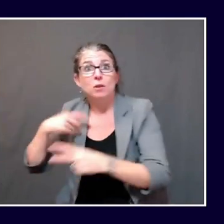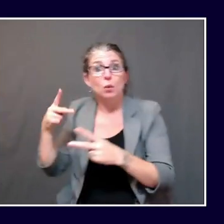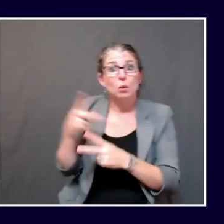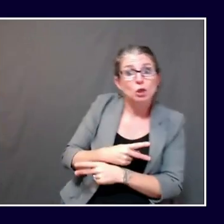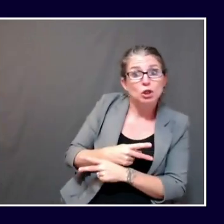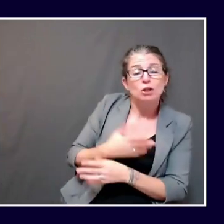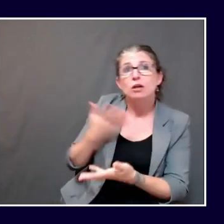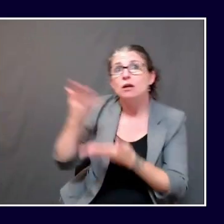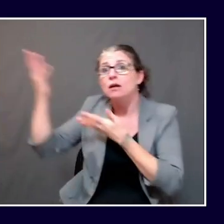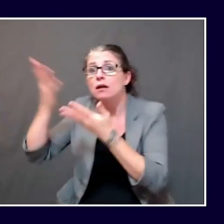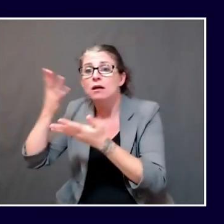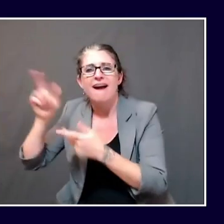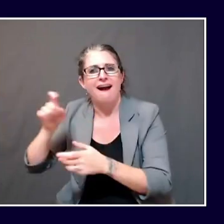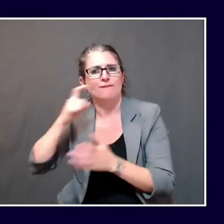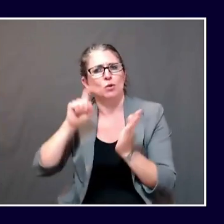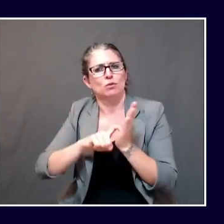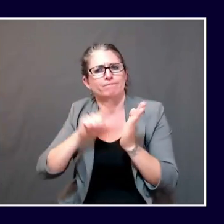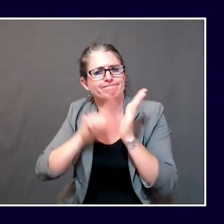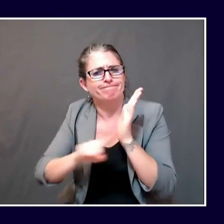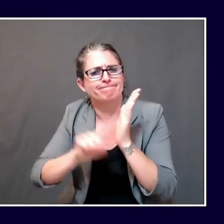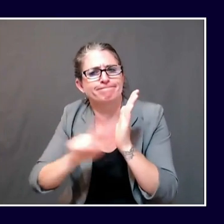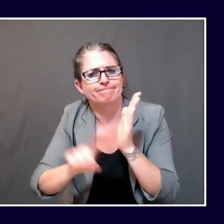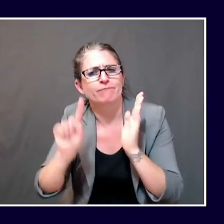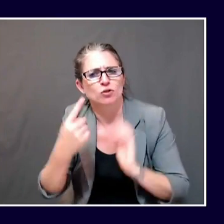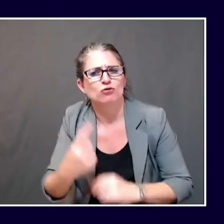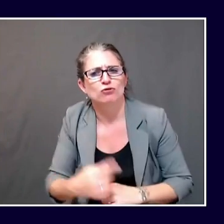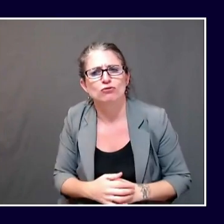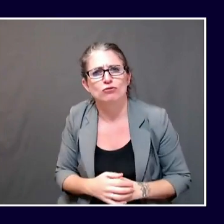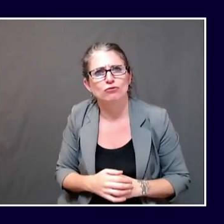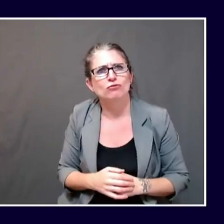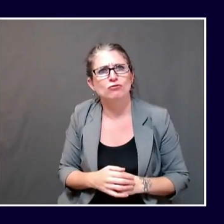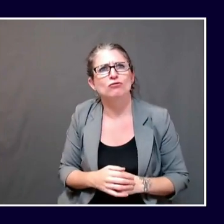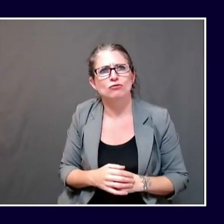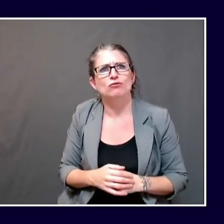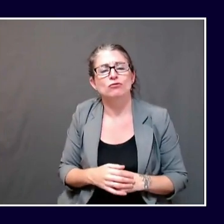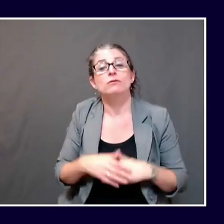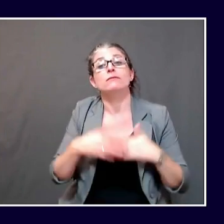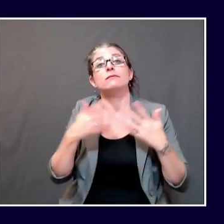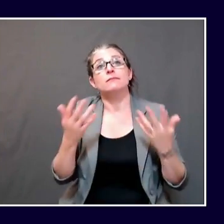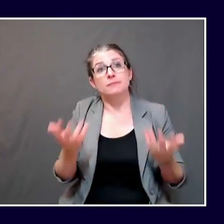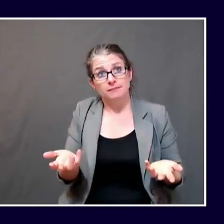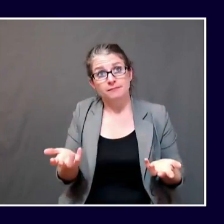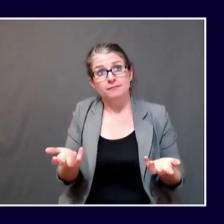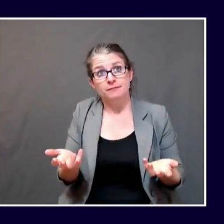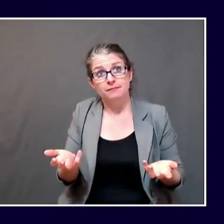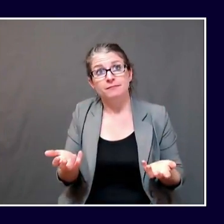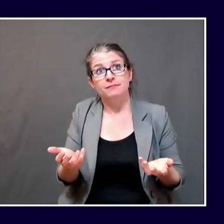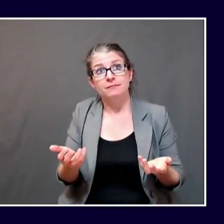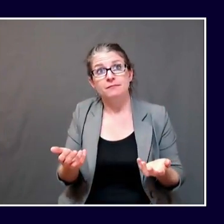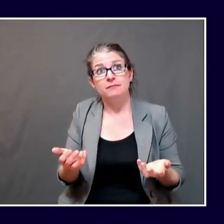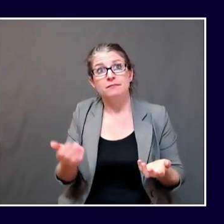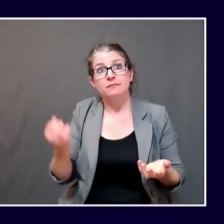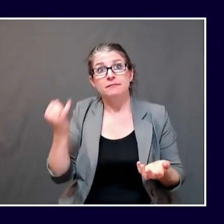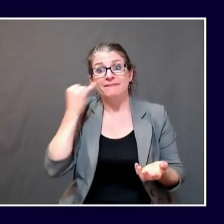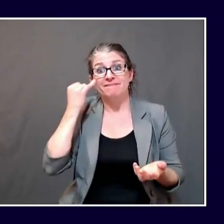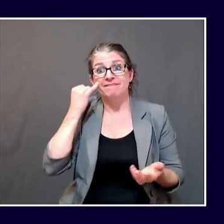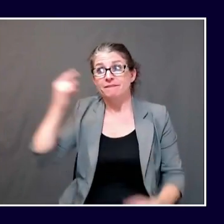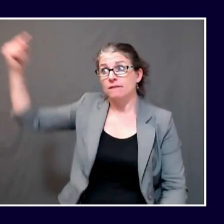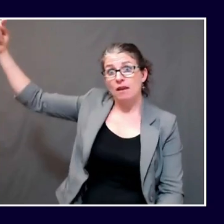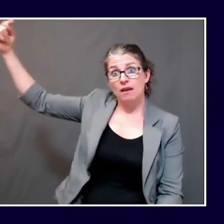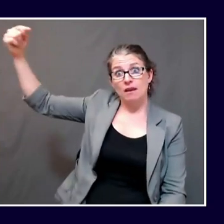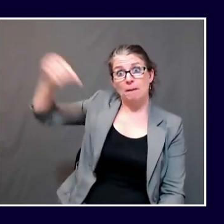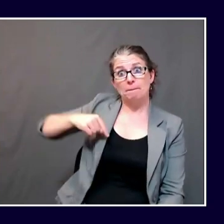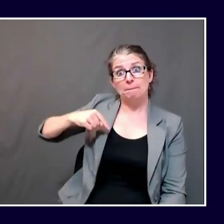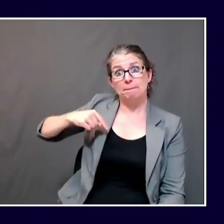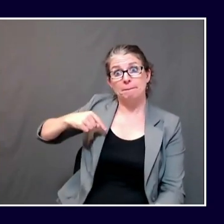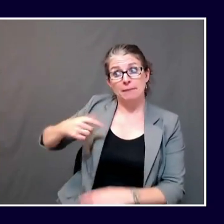said, even from those places, we welcome visitors who can quarantine or get a negative test result to visit and